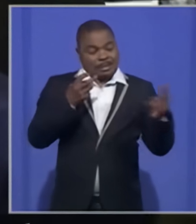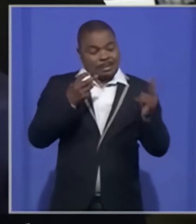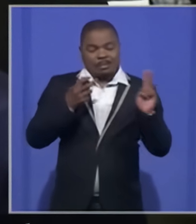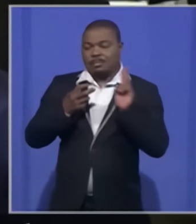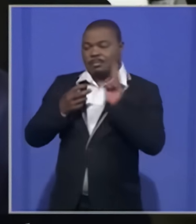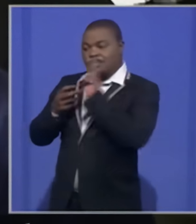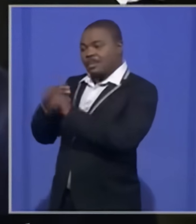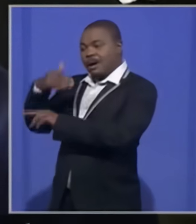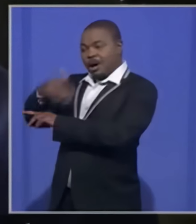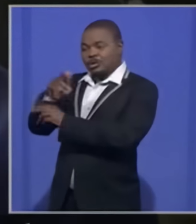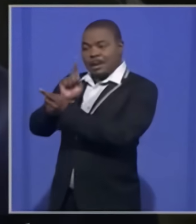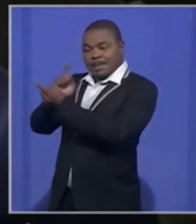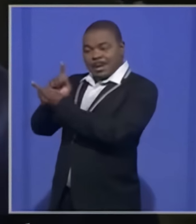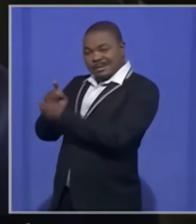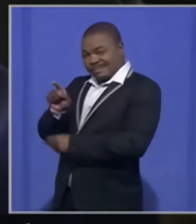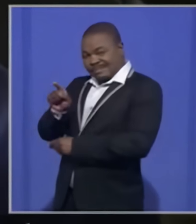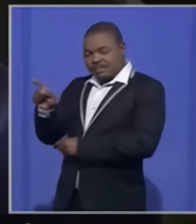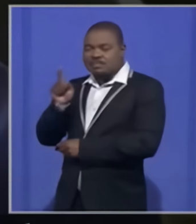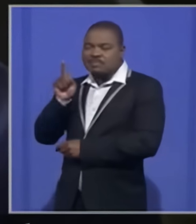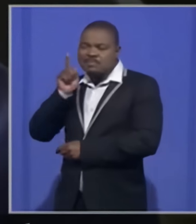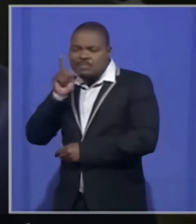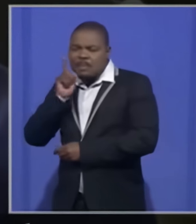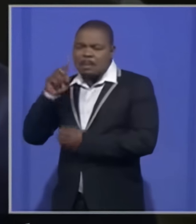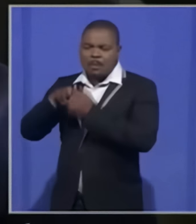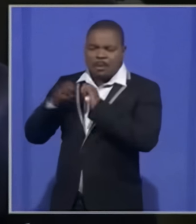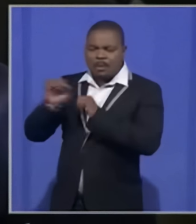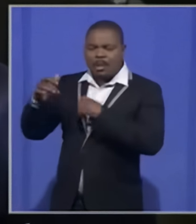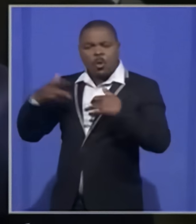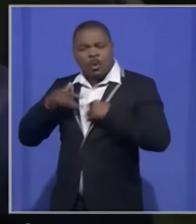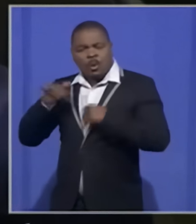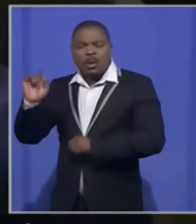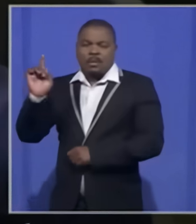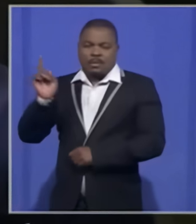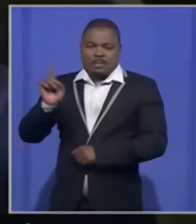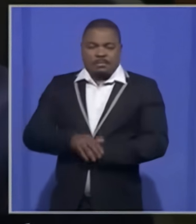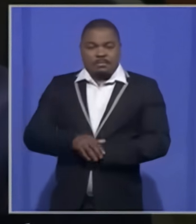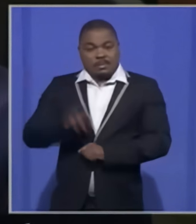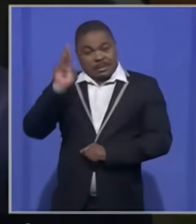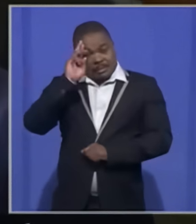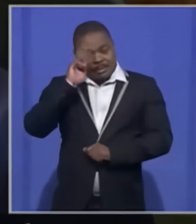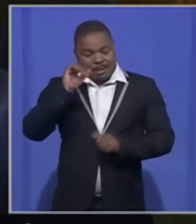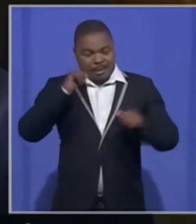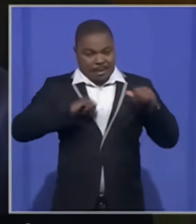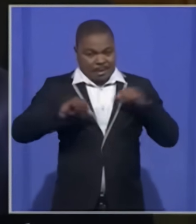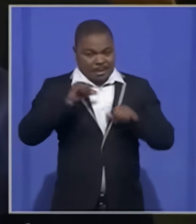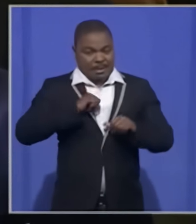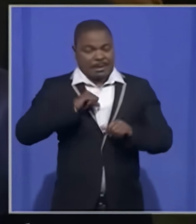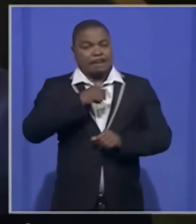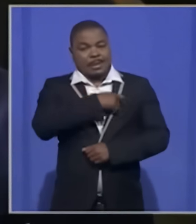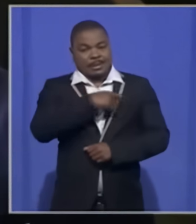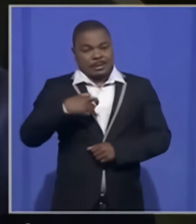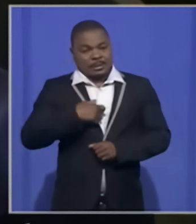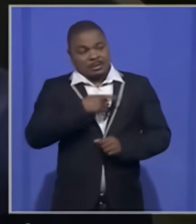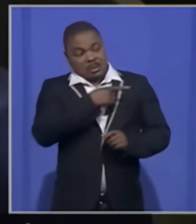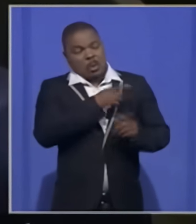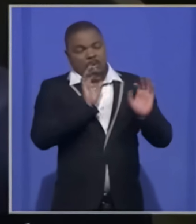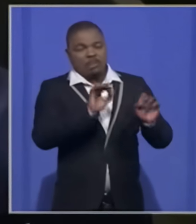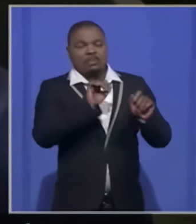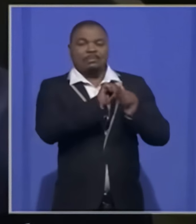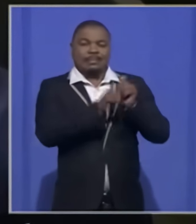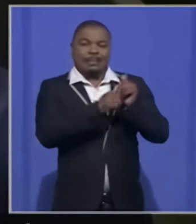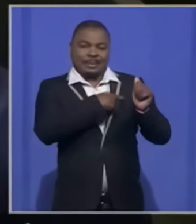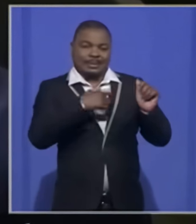them and understand their concerns. Remember, the acting president in his capacity as deputy president,